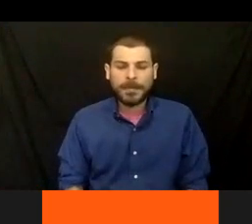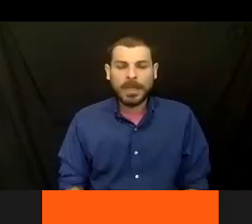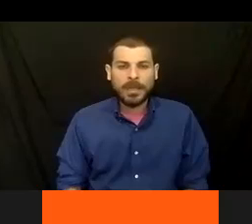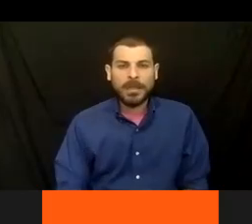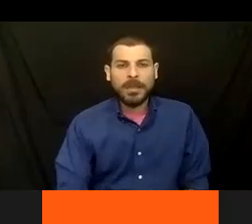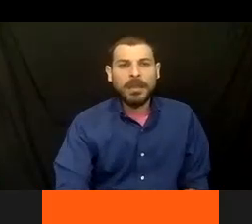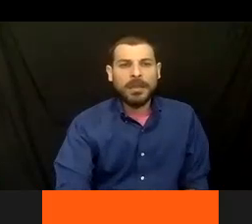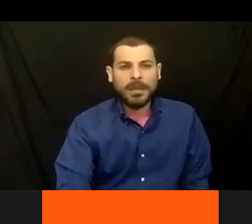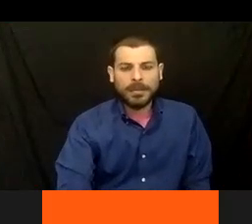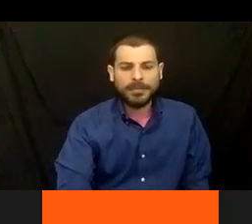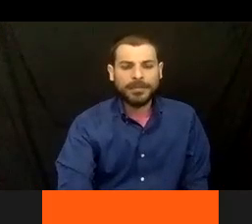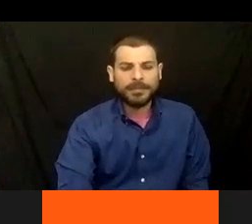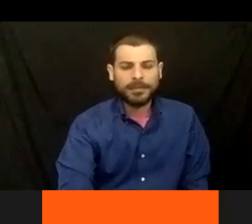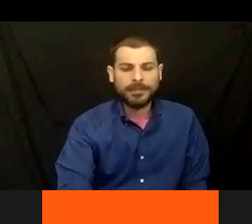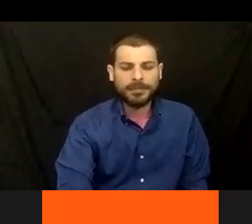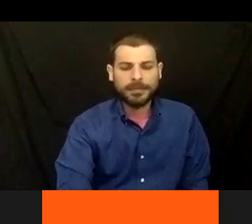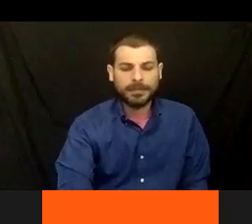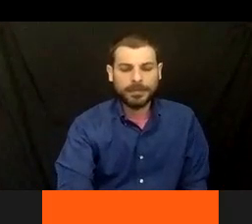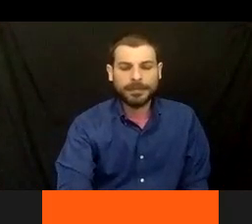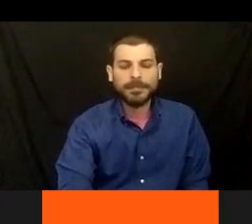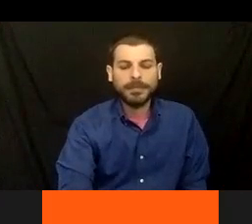at the end of this section. But